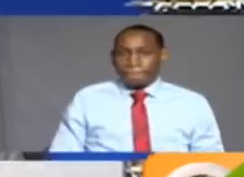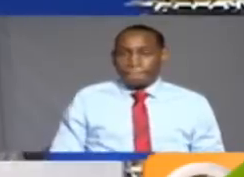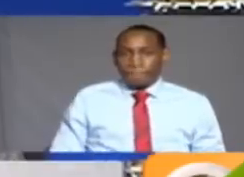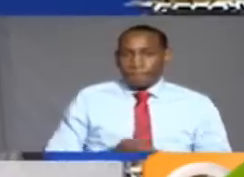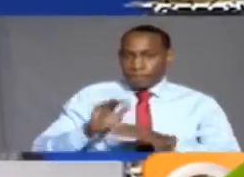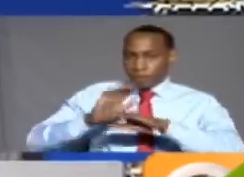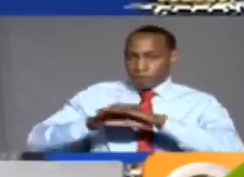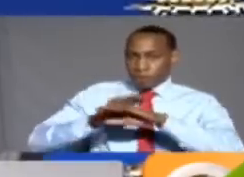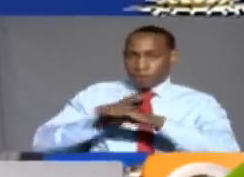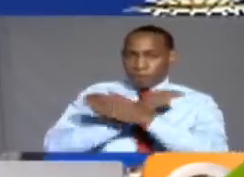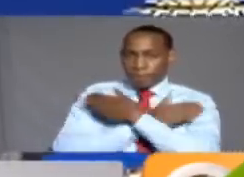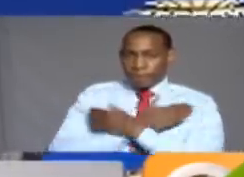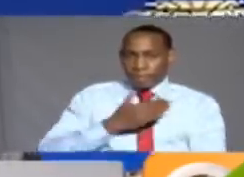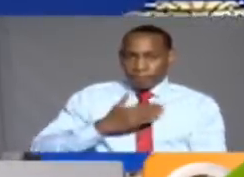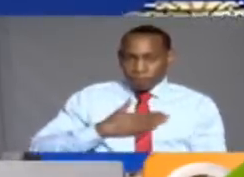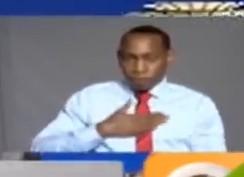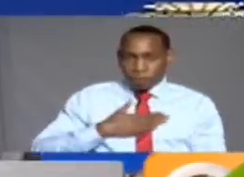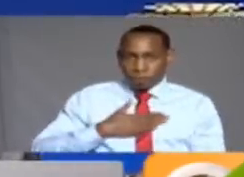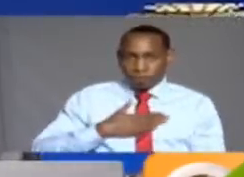my good friend Kimani Ngunjiri,